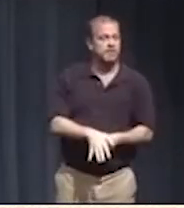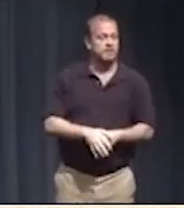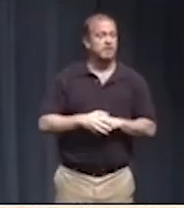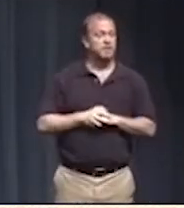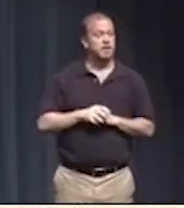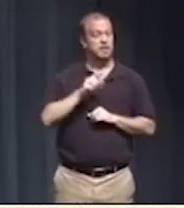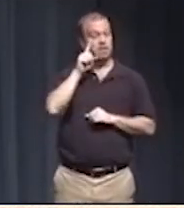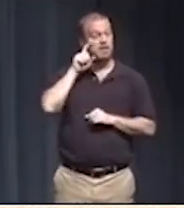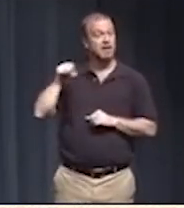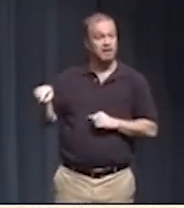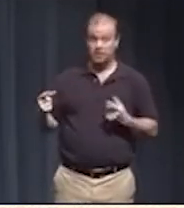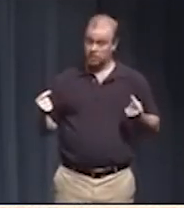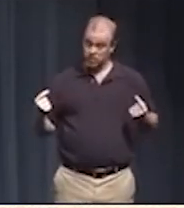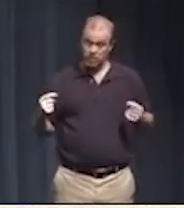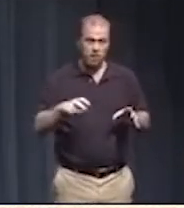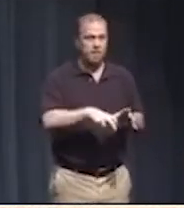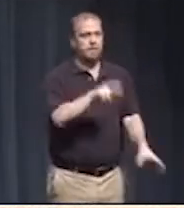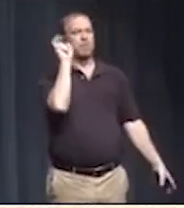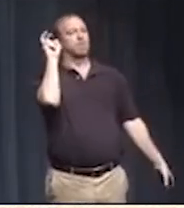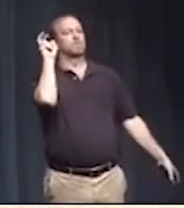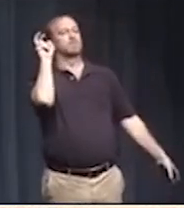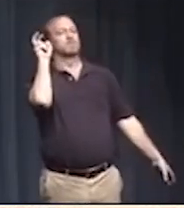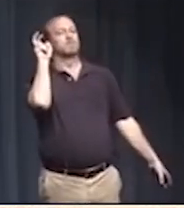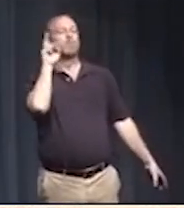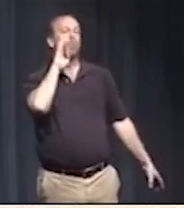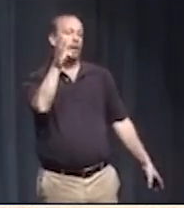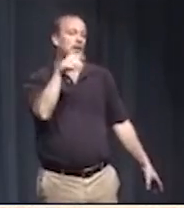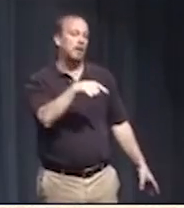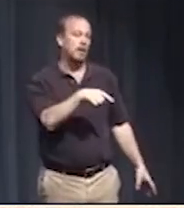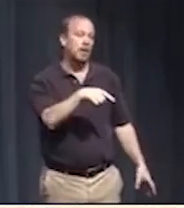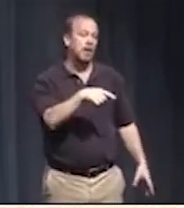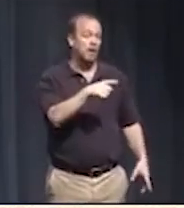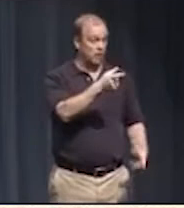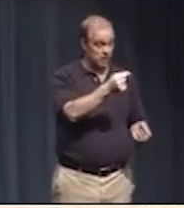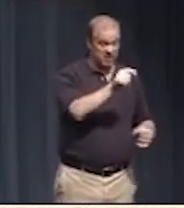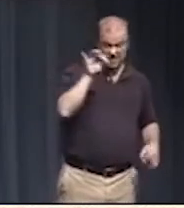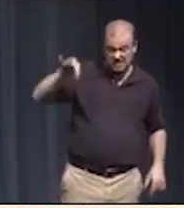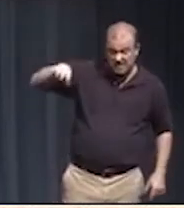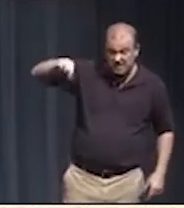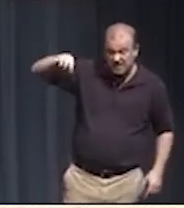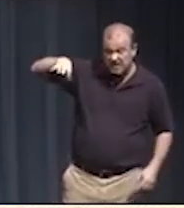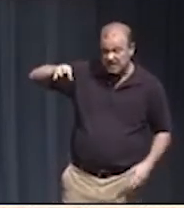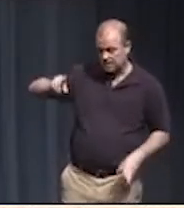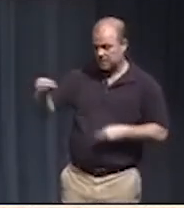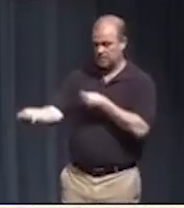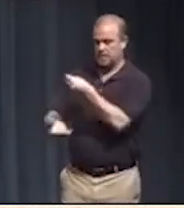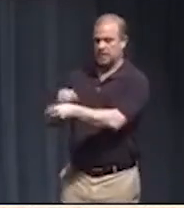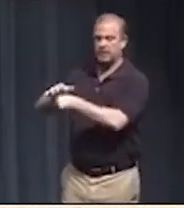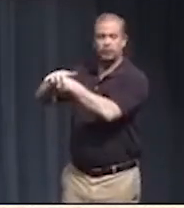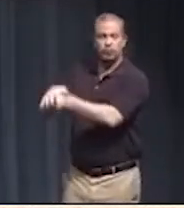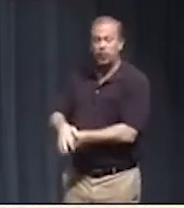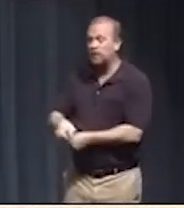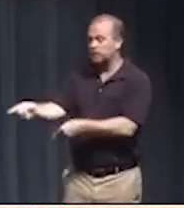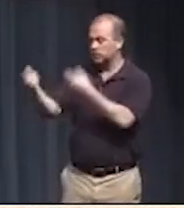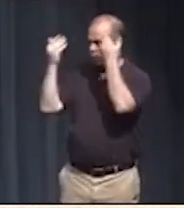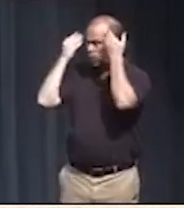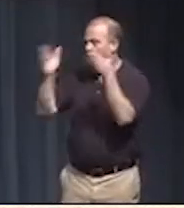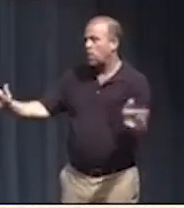he's going to pull back. You're adding more stress. You're telling him he doesn't know what he's